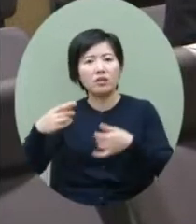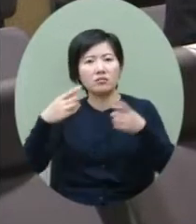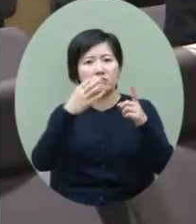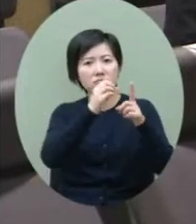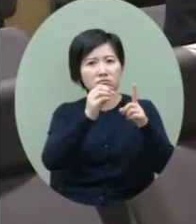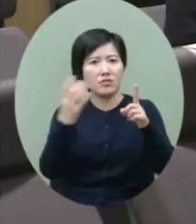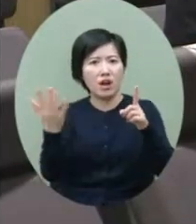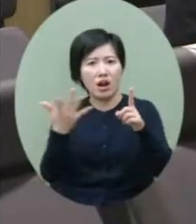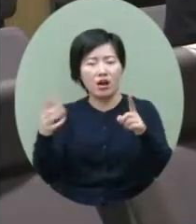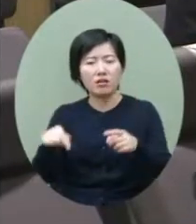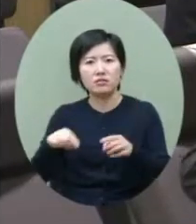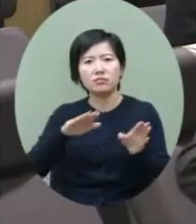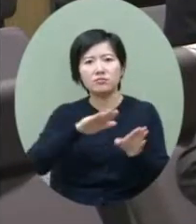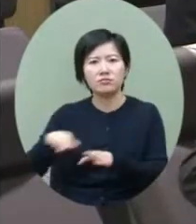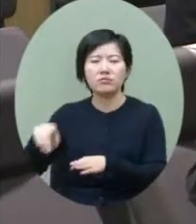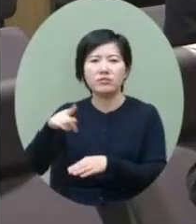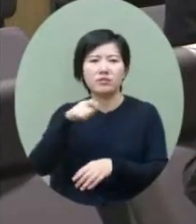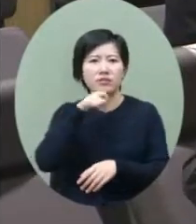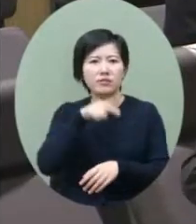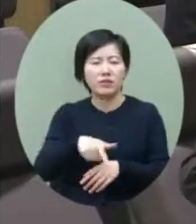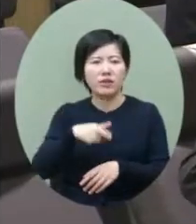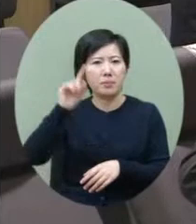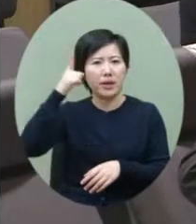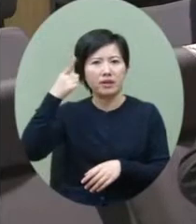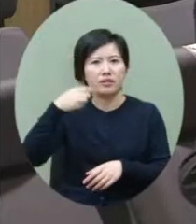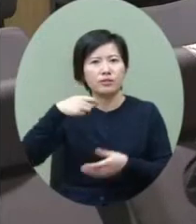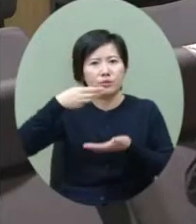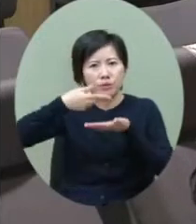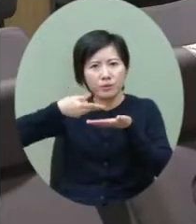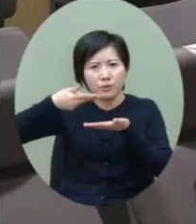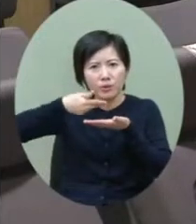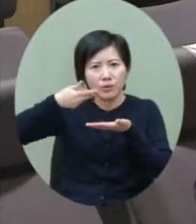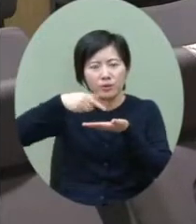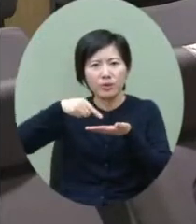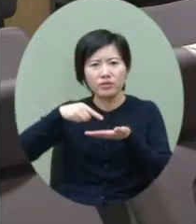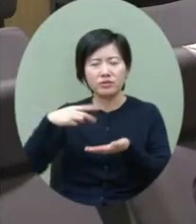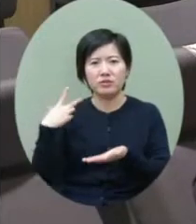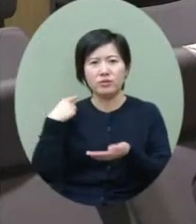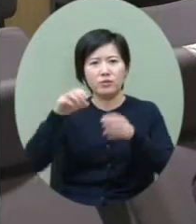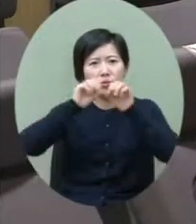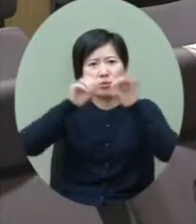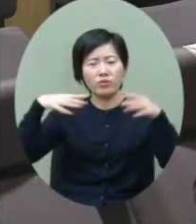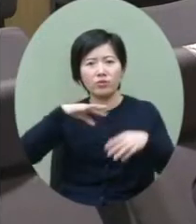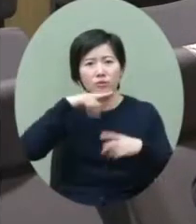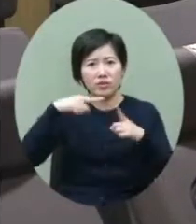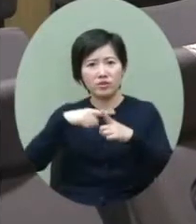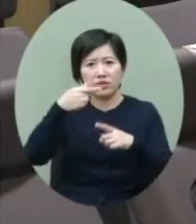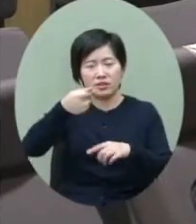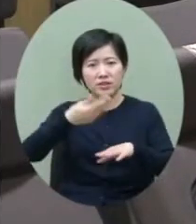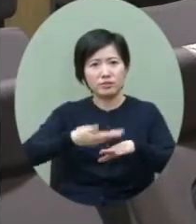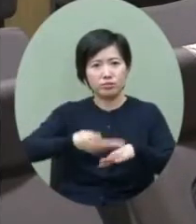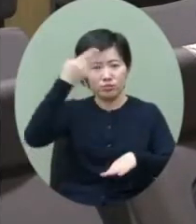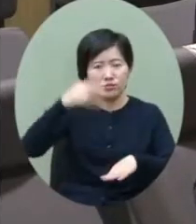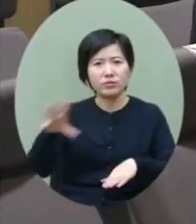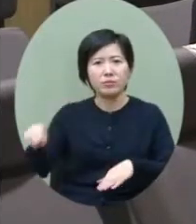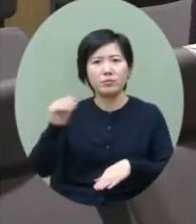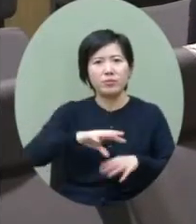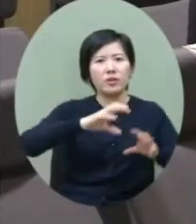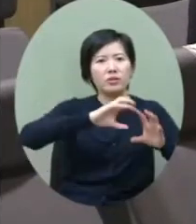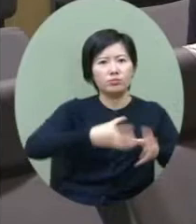preliminary positive case or a confirmed case? Do you have a number? And for the congee shop in Hong Kong, the Wing Wing congee